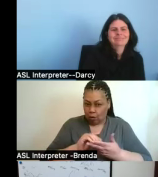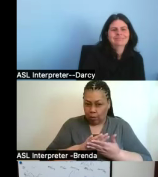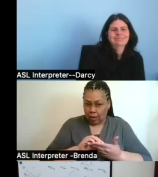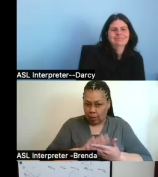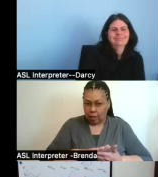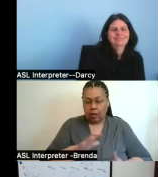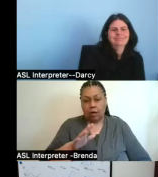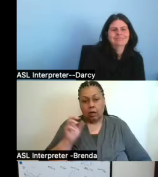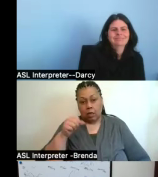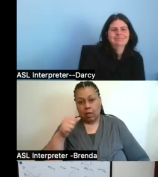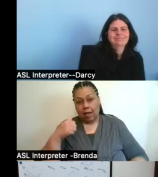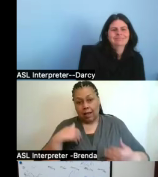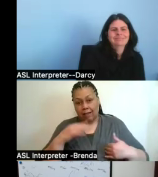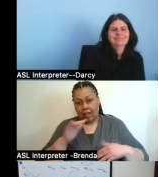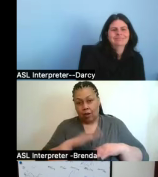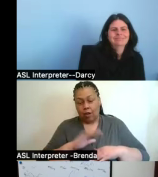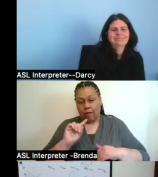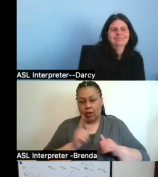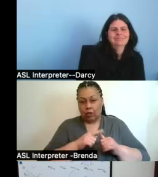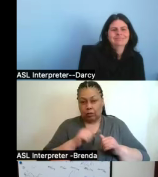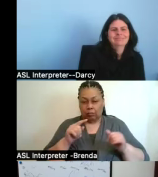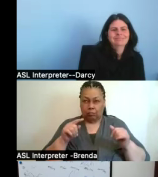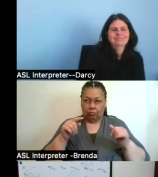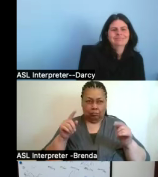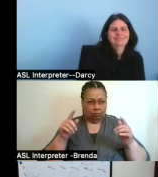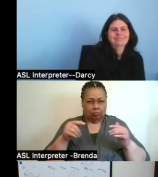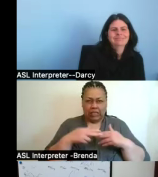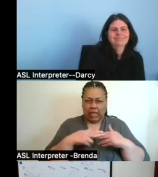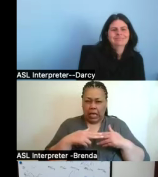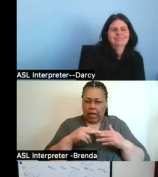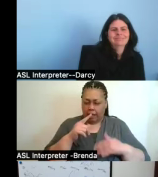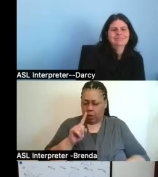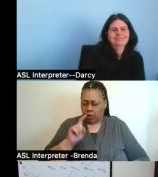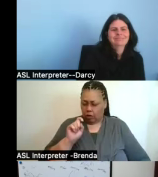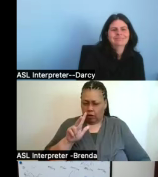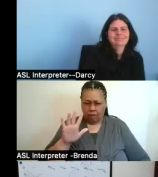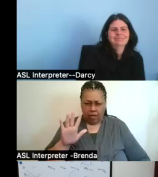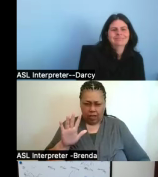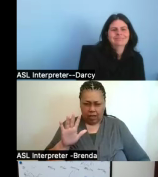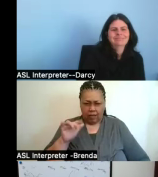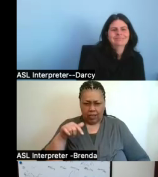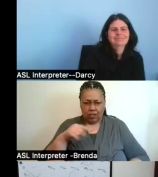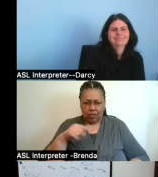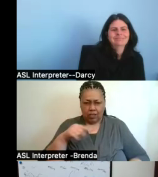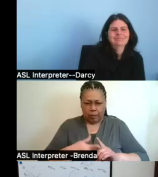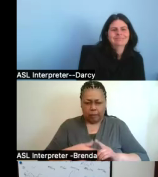Yeah, I had that on the first slide. I think we had 135, if I remember, this quarter. So that's,